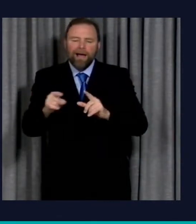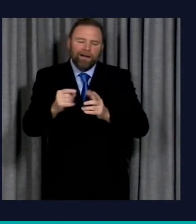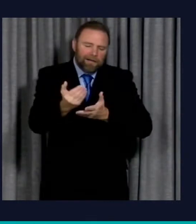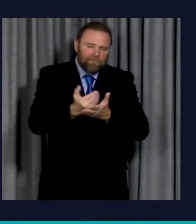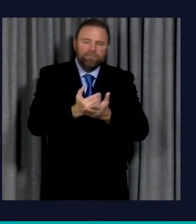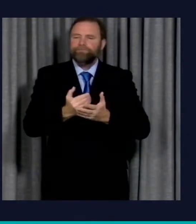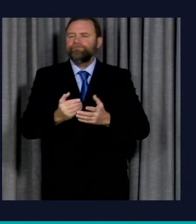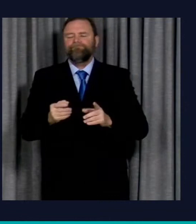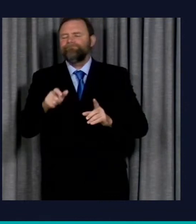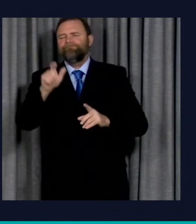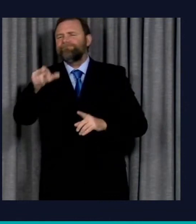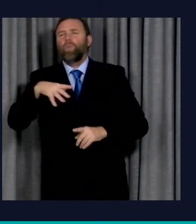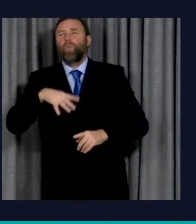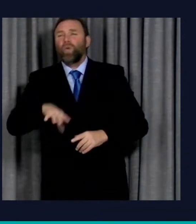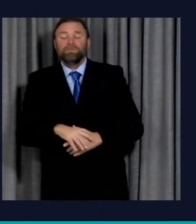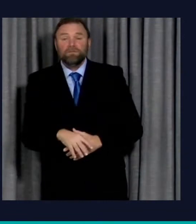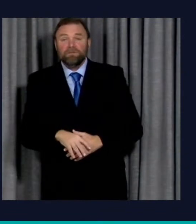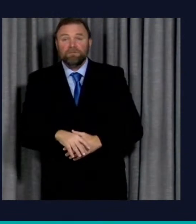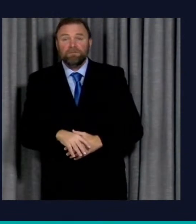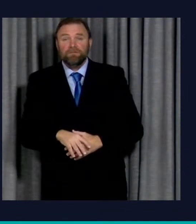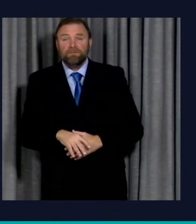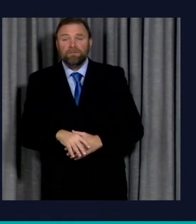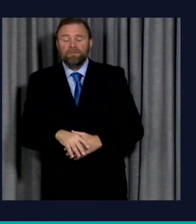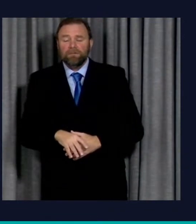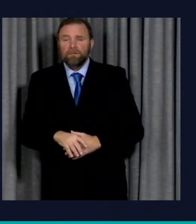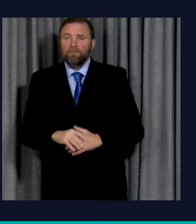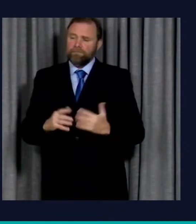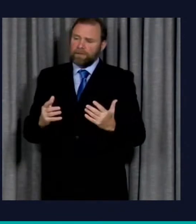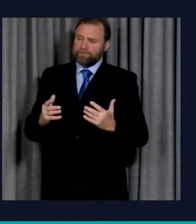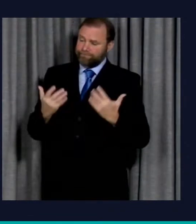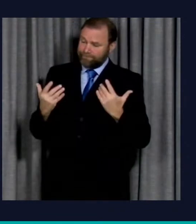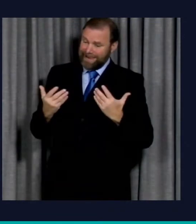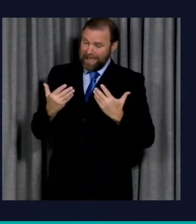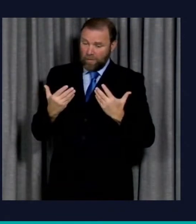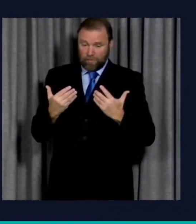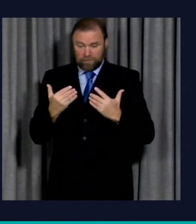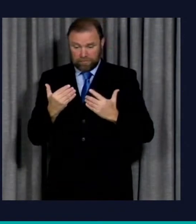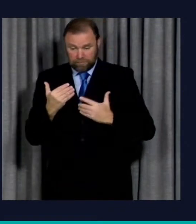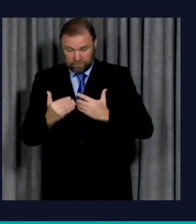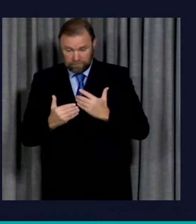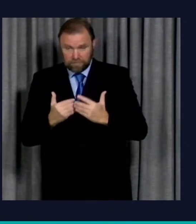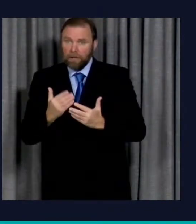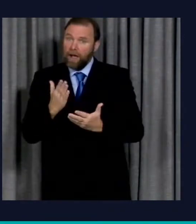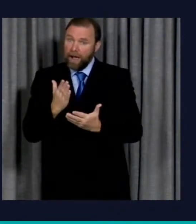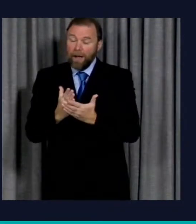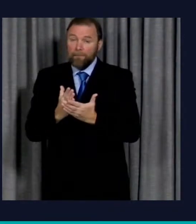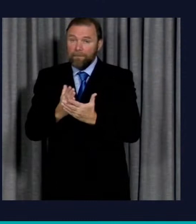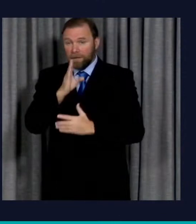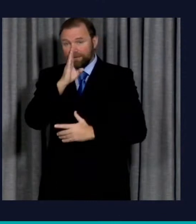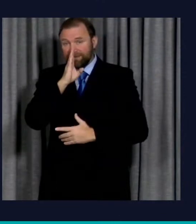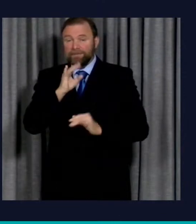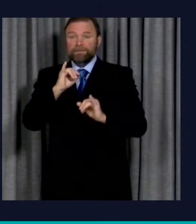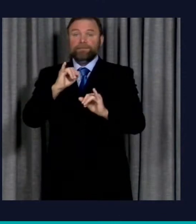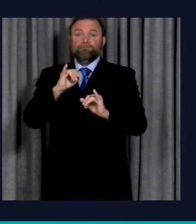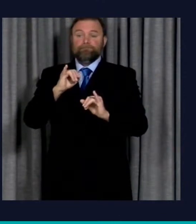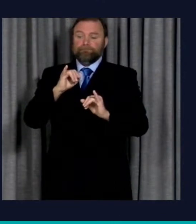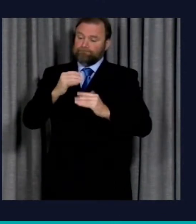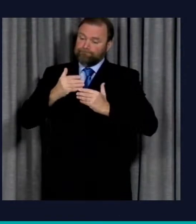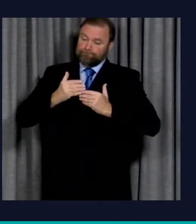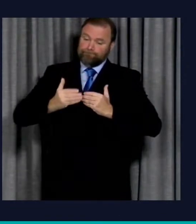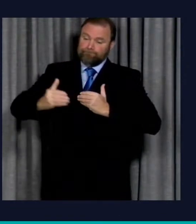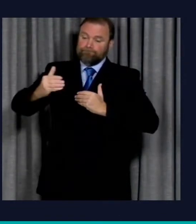announced today. But we are now entering a really serious phase of the